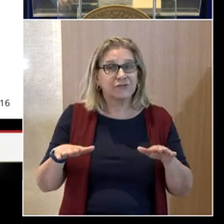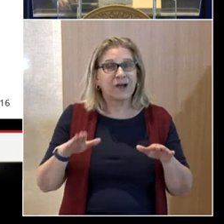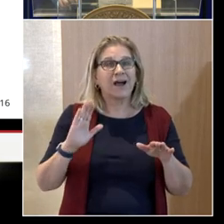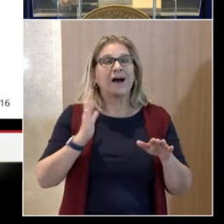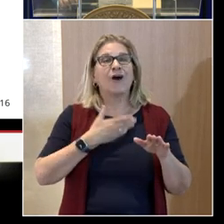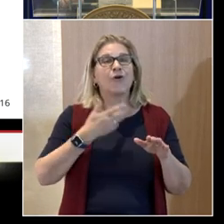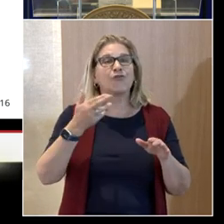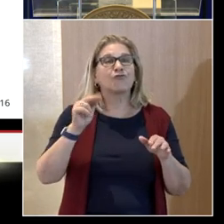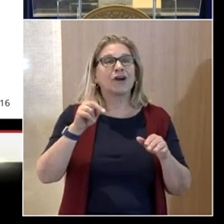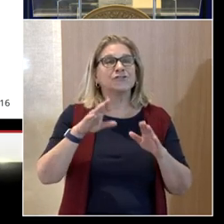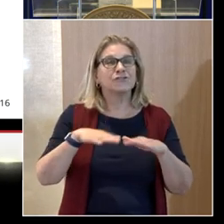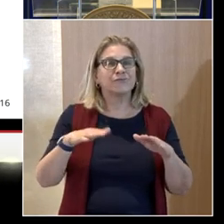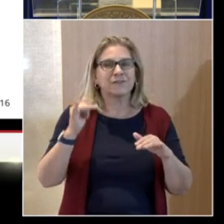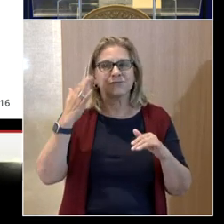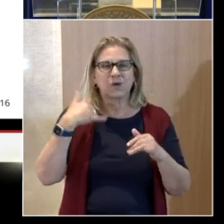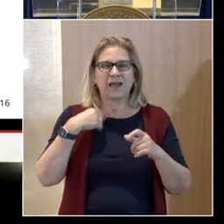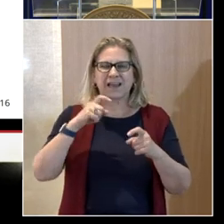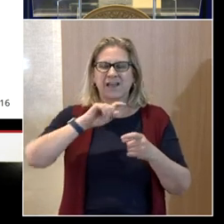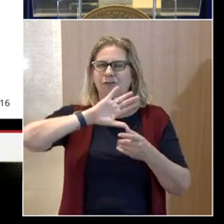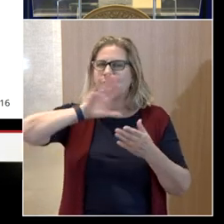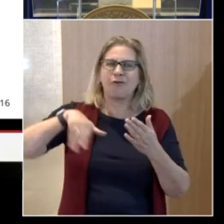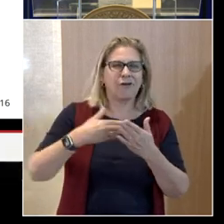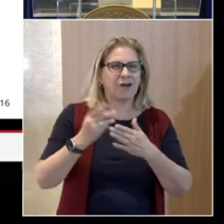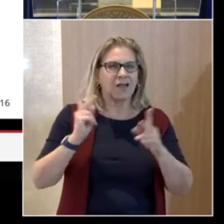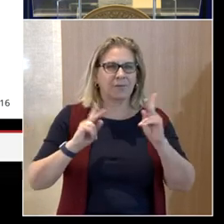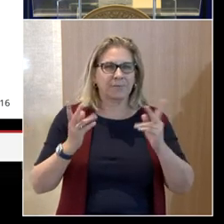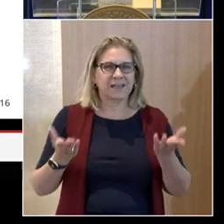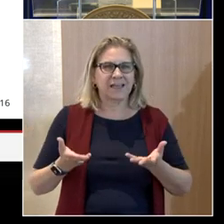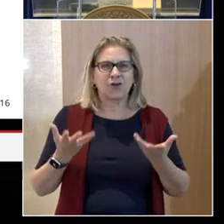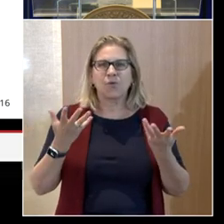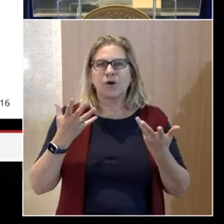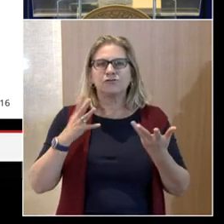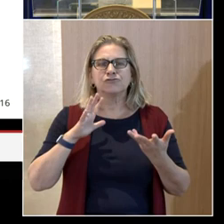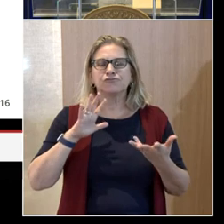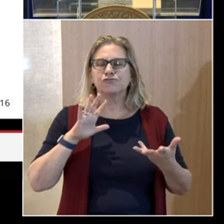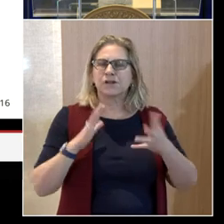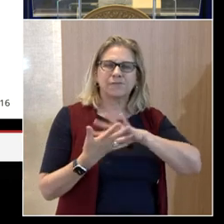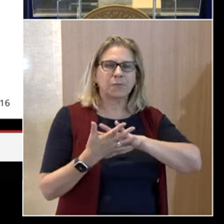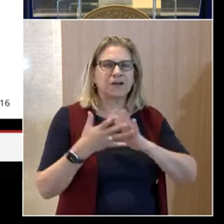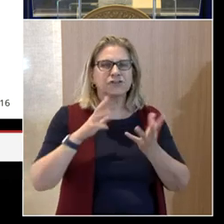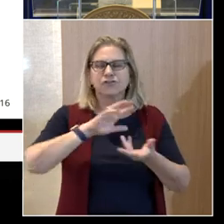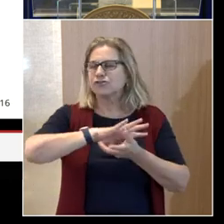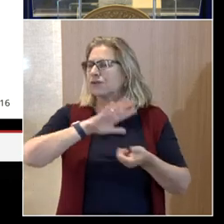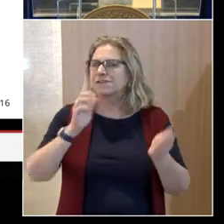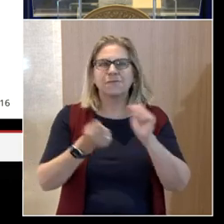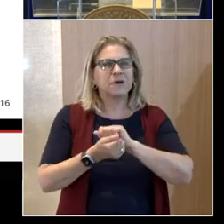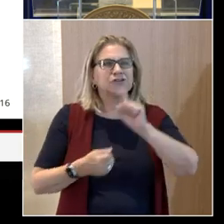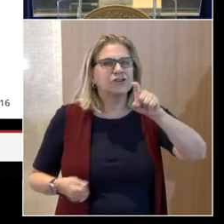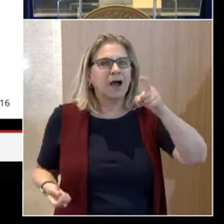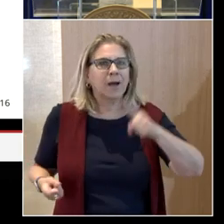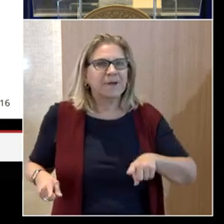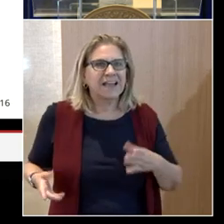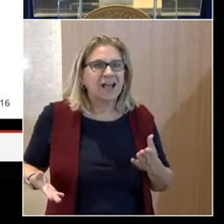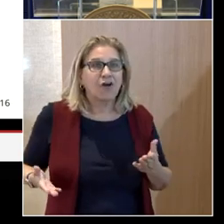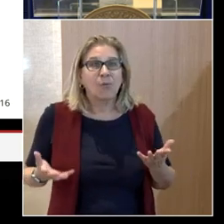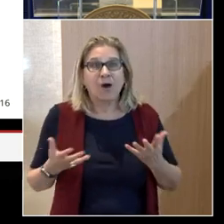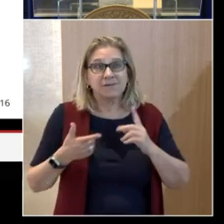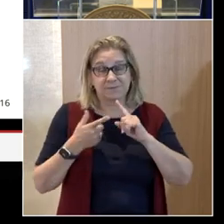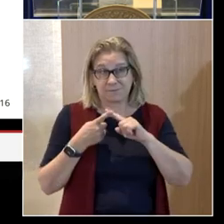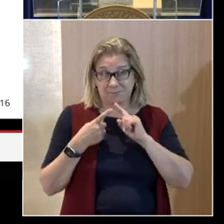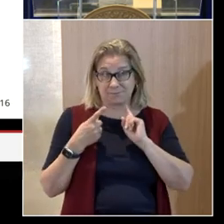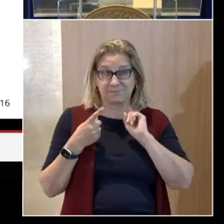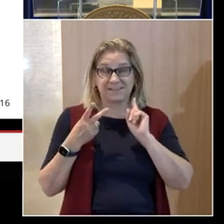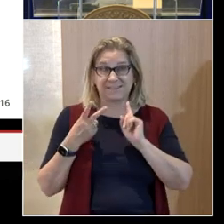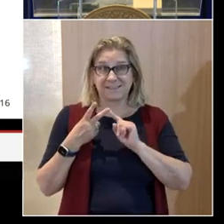through and what the transformation will be. But also, another key word here is investment, because we can be aspirational, and that's great, but it